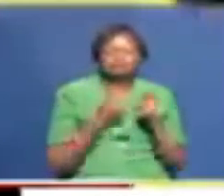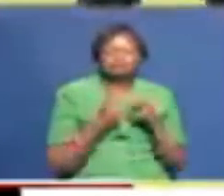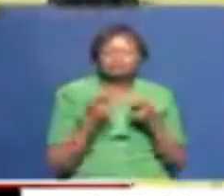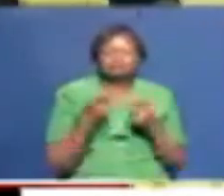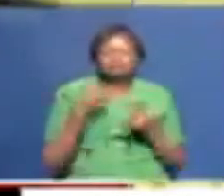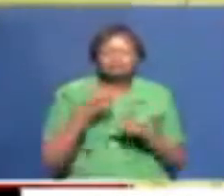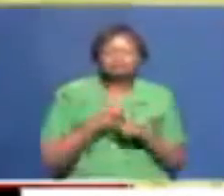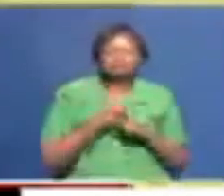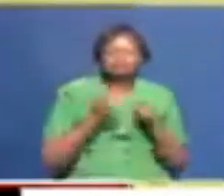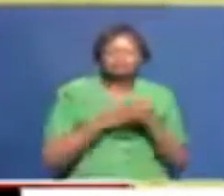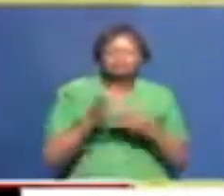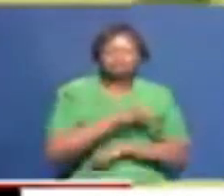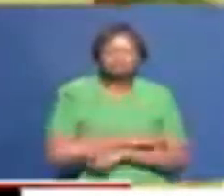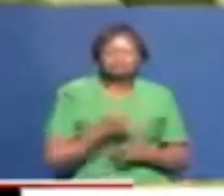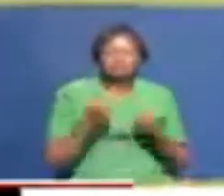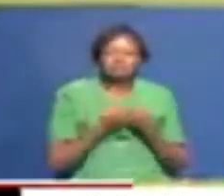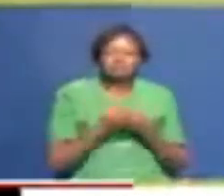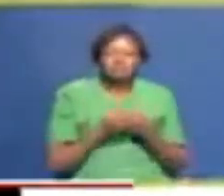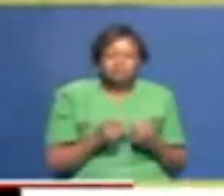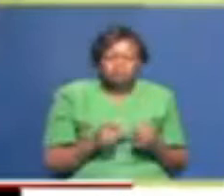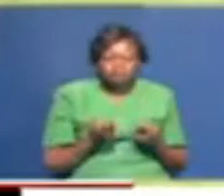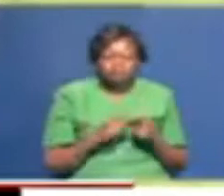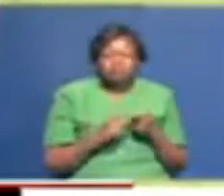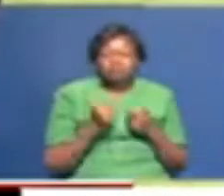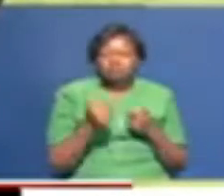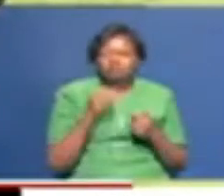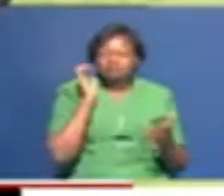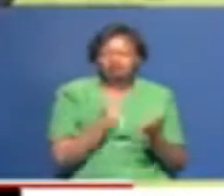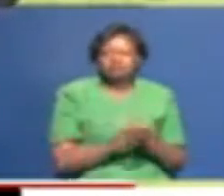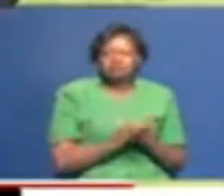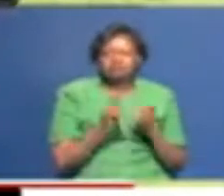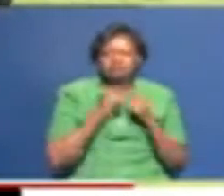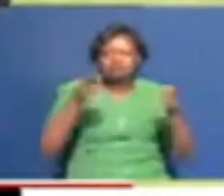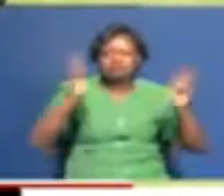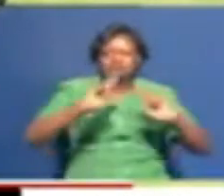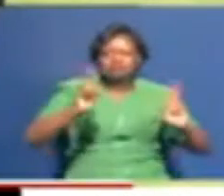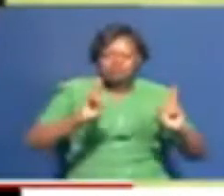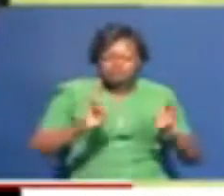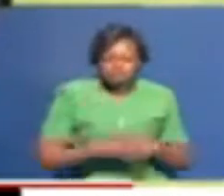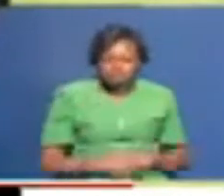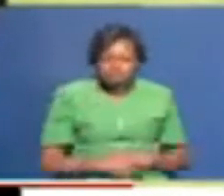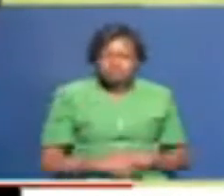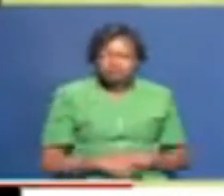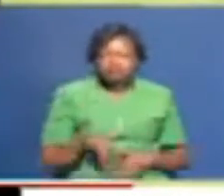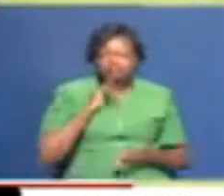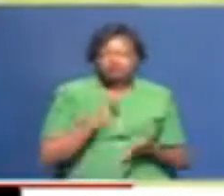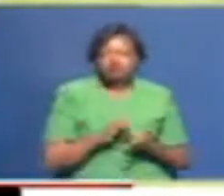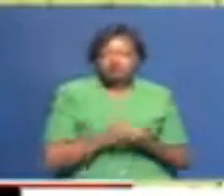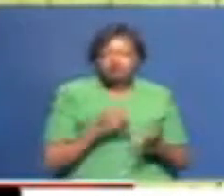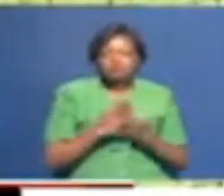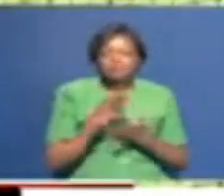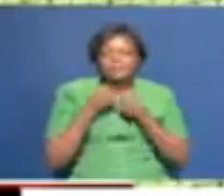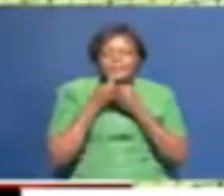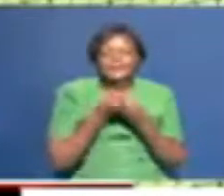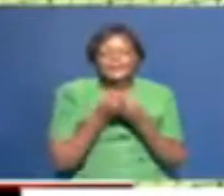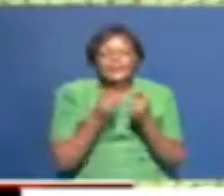the 9-day tournament. Team captain Quinta Abel believes the team is ready, singling out batting, which she said had proved challenging to the